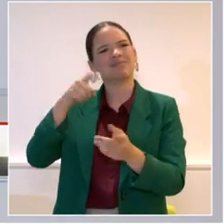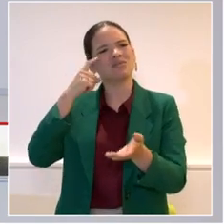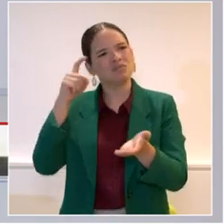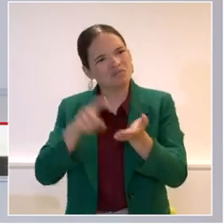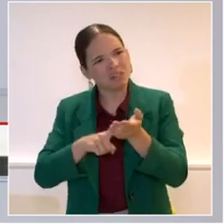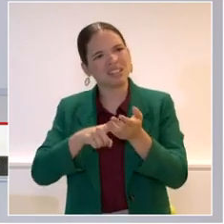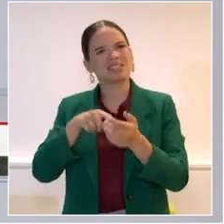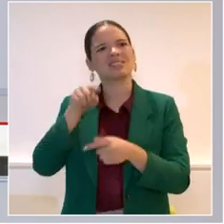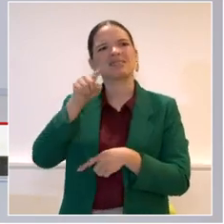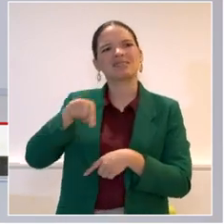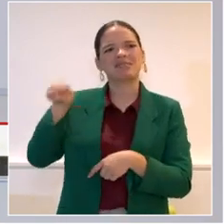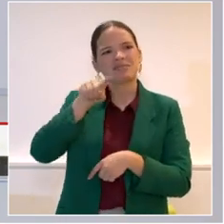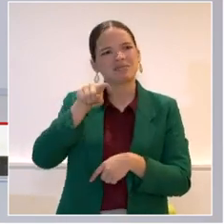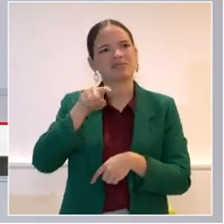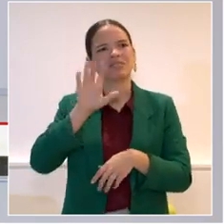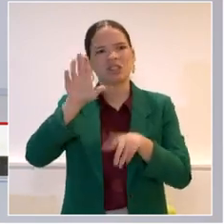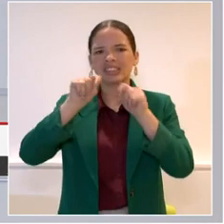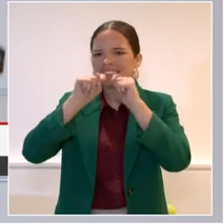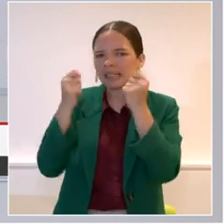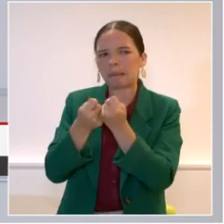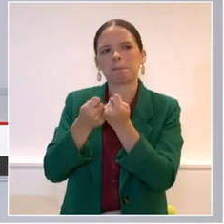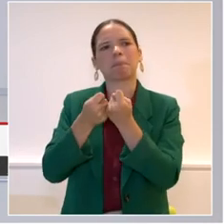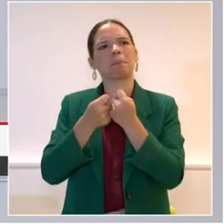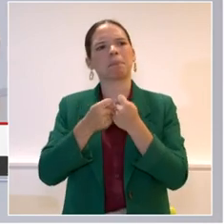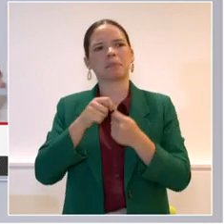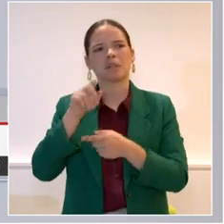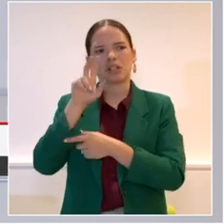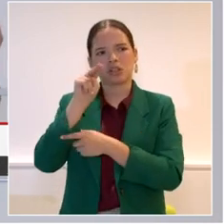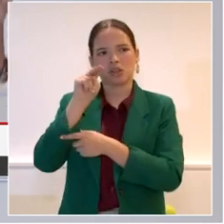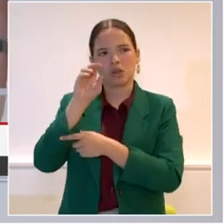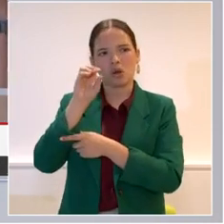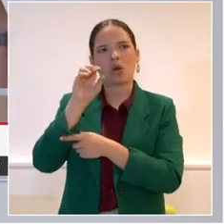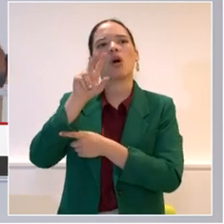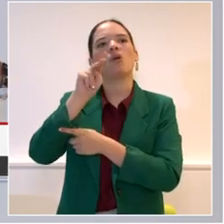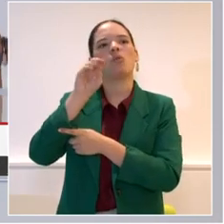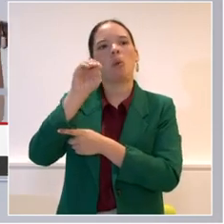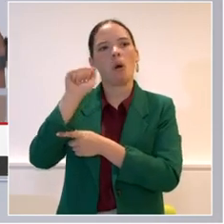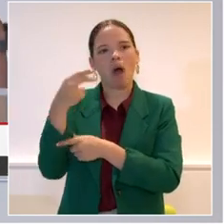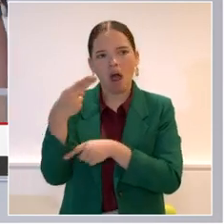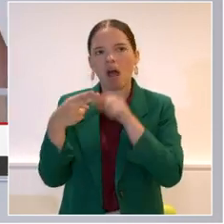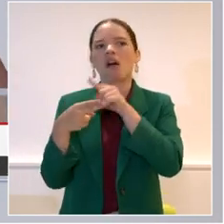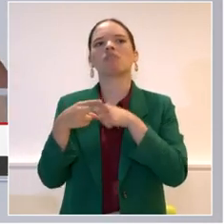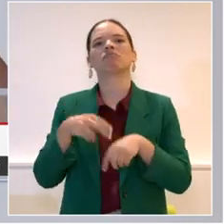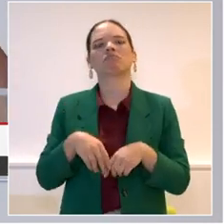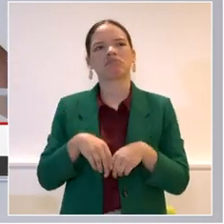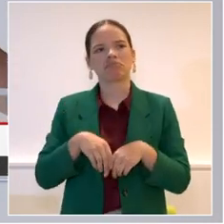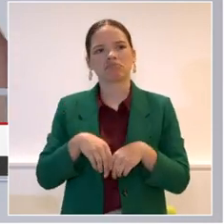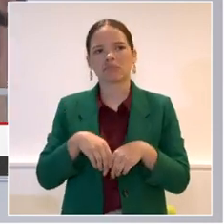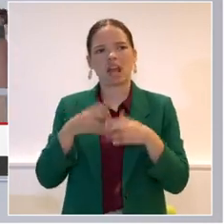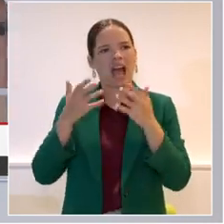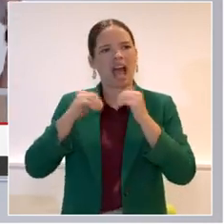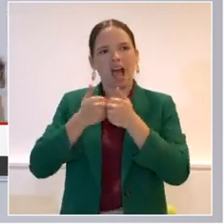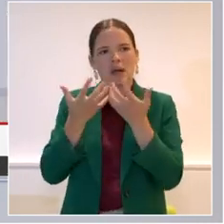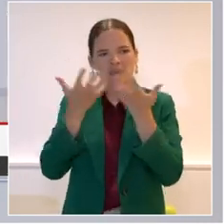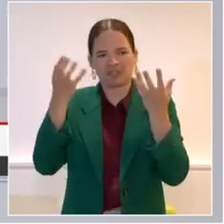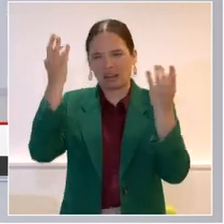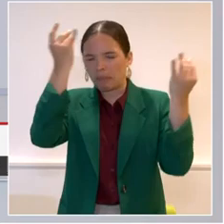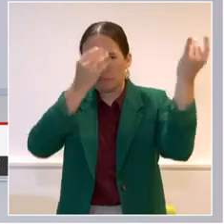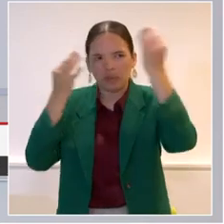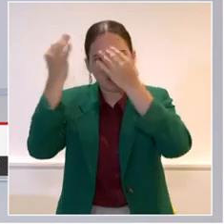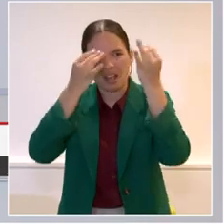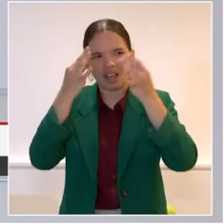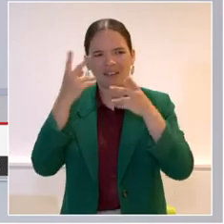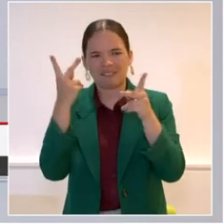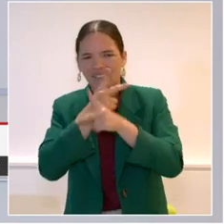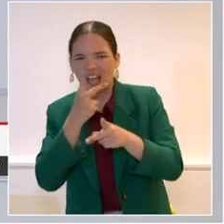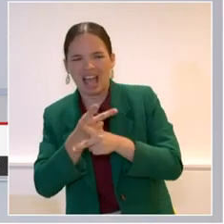Noah Abraham from our Homeless Services for Families division, how much thinking and calculation we engaged